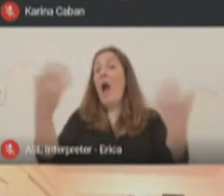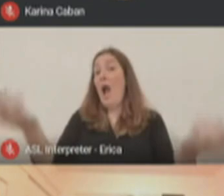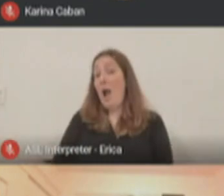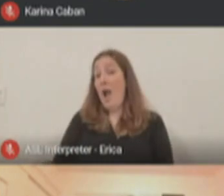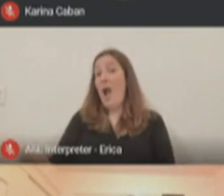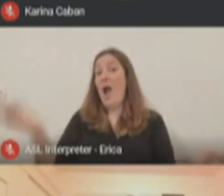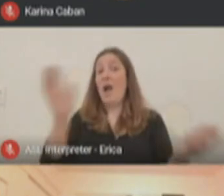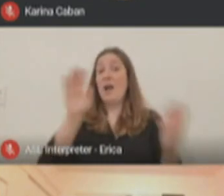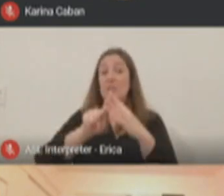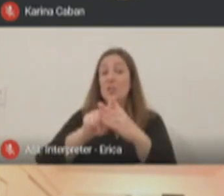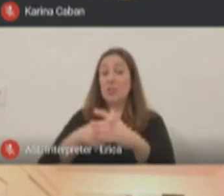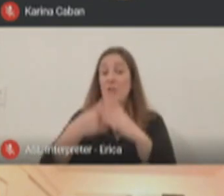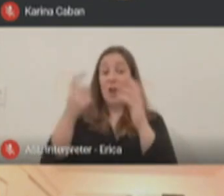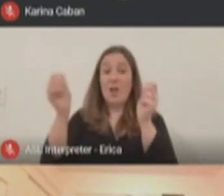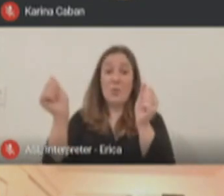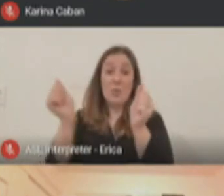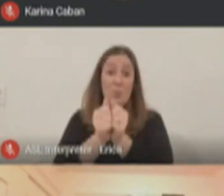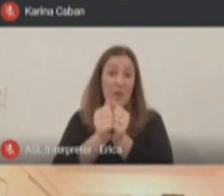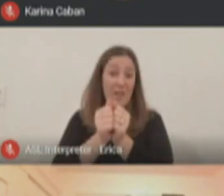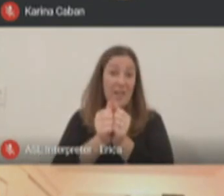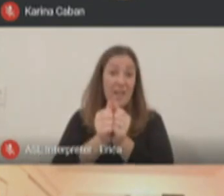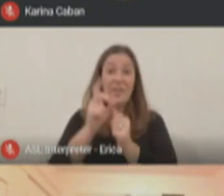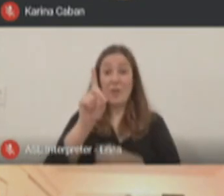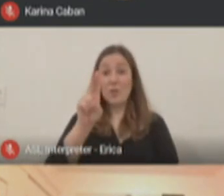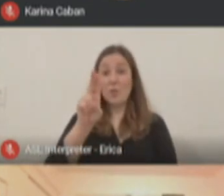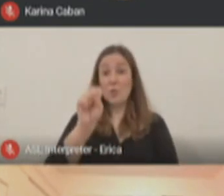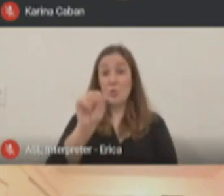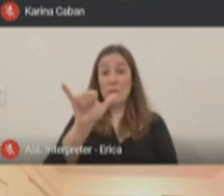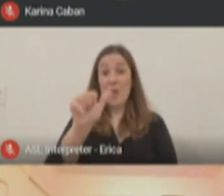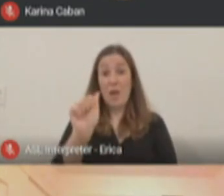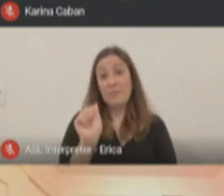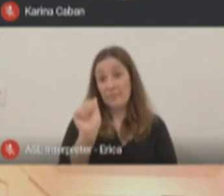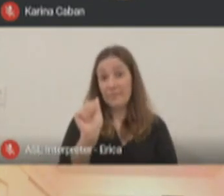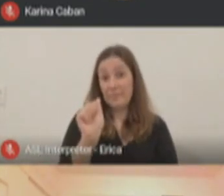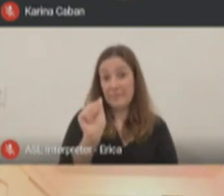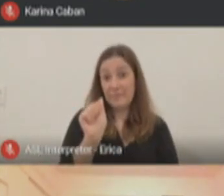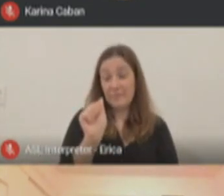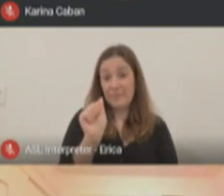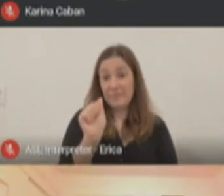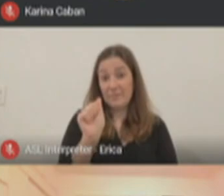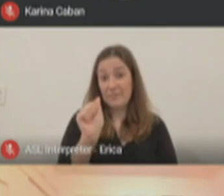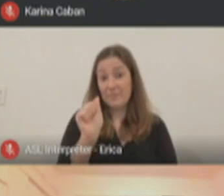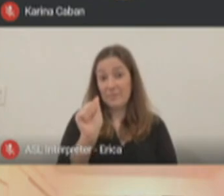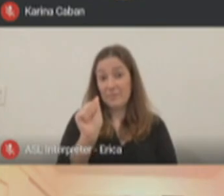We'll start with Jucia. Introduce yourself first.